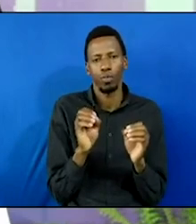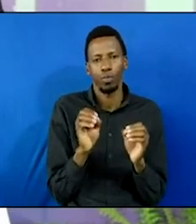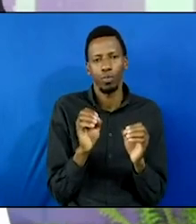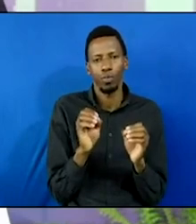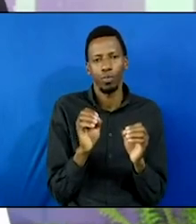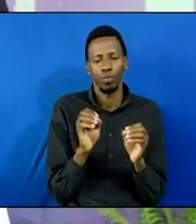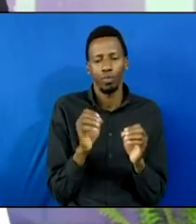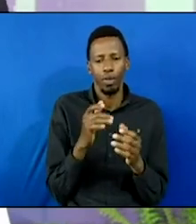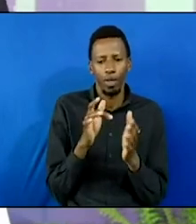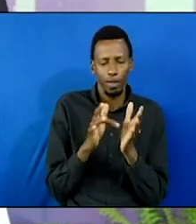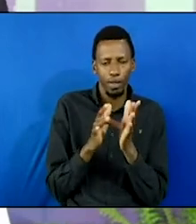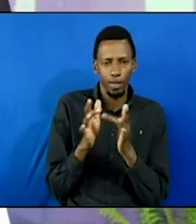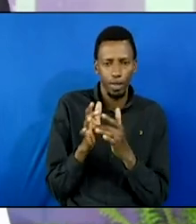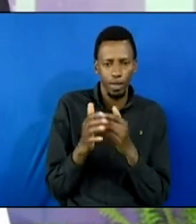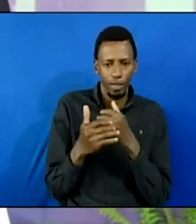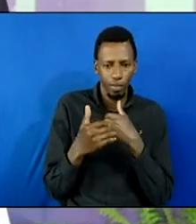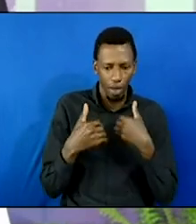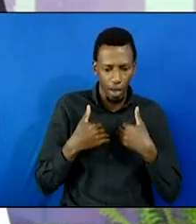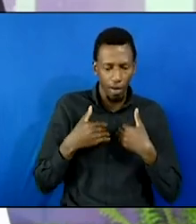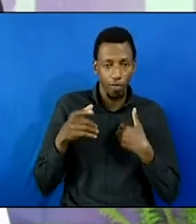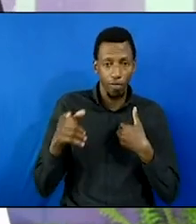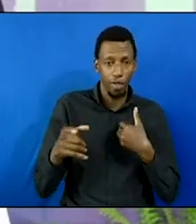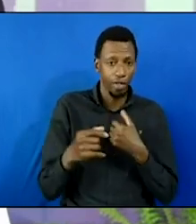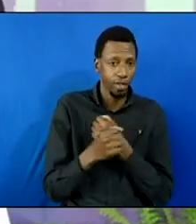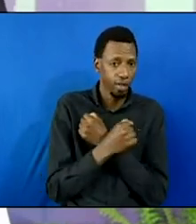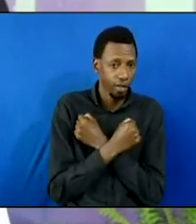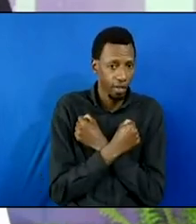love that was